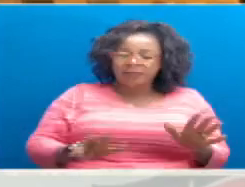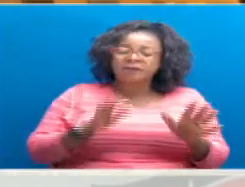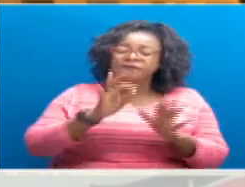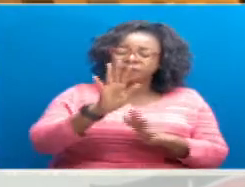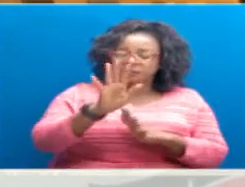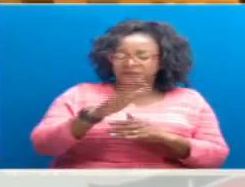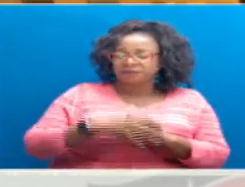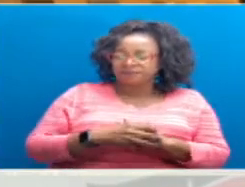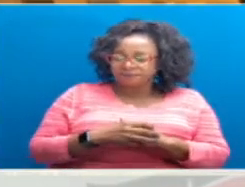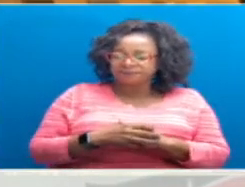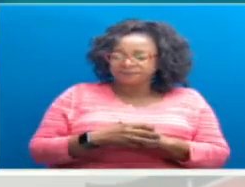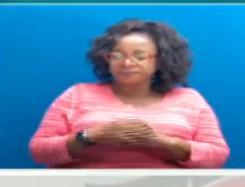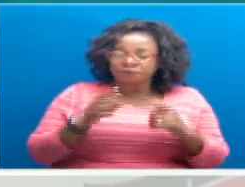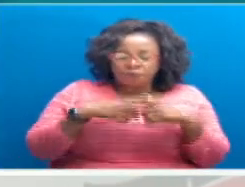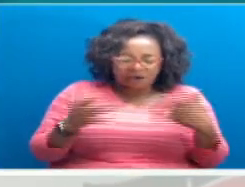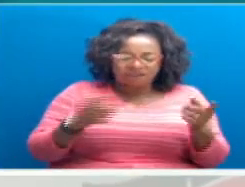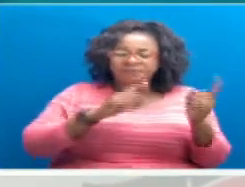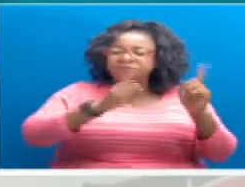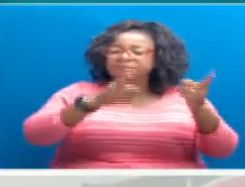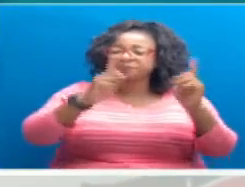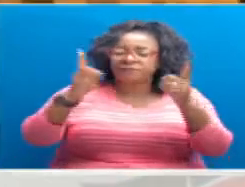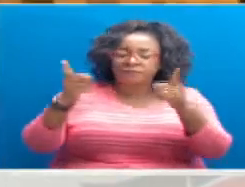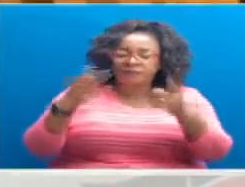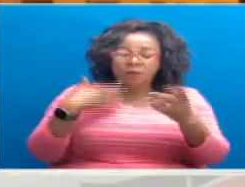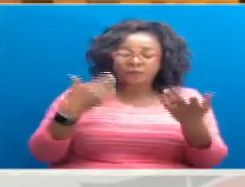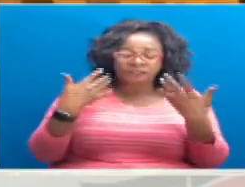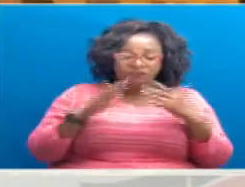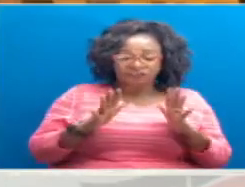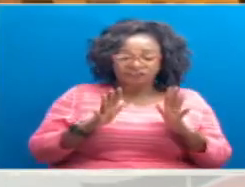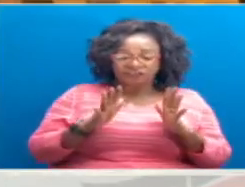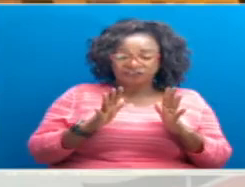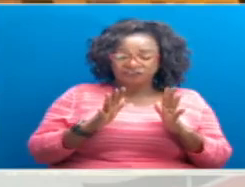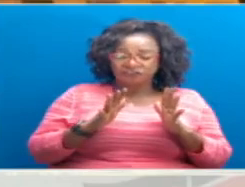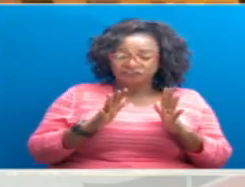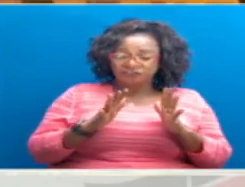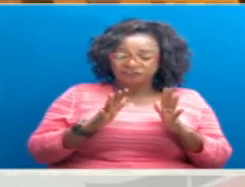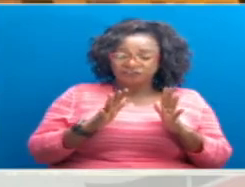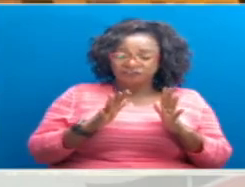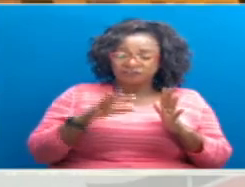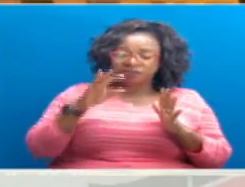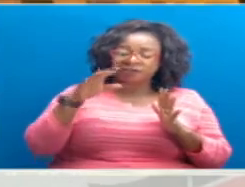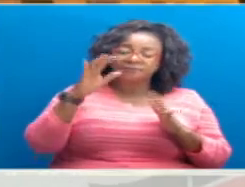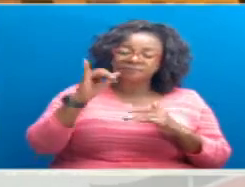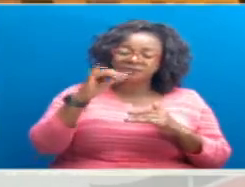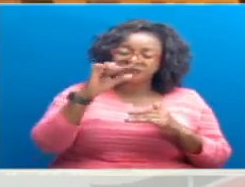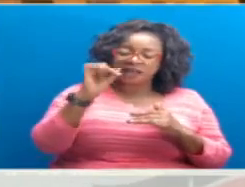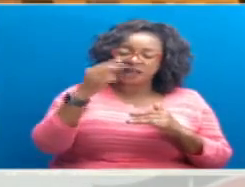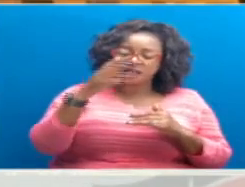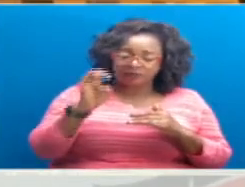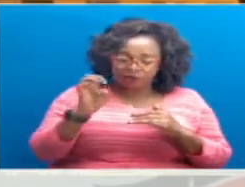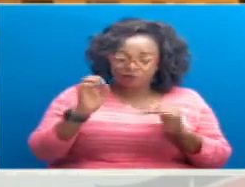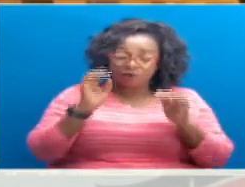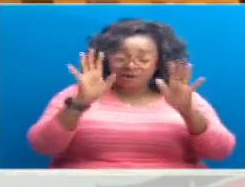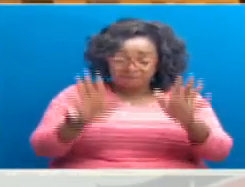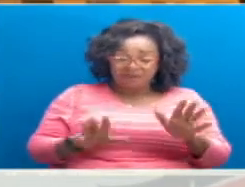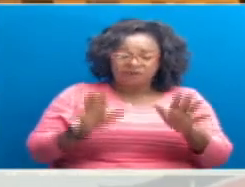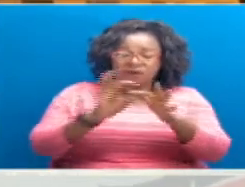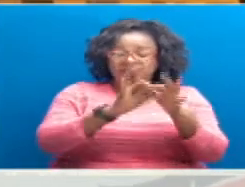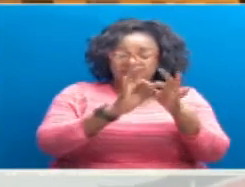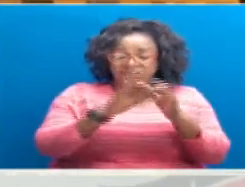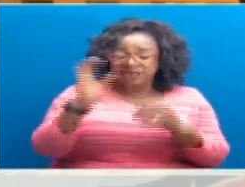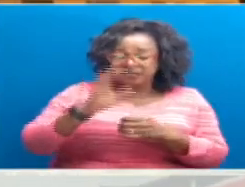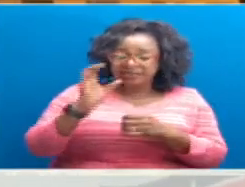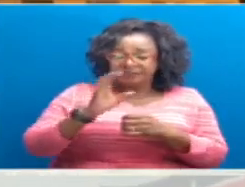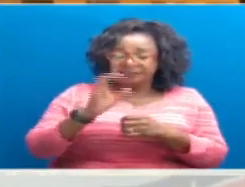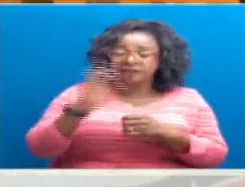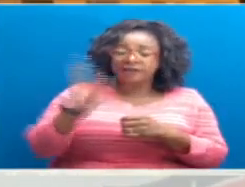candidate. Wherever tunaenda. Nataka tumalizie. Yes. Polycarp Igathe, you're saying you will campaign for the Azimio candidate. The Azimio candidate